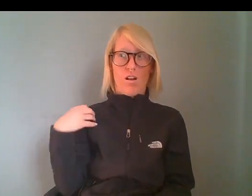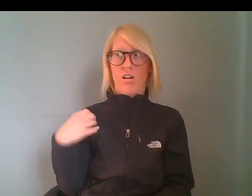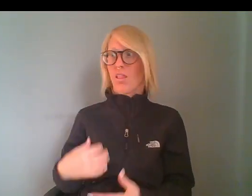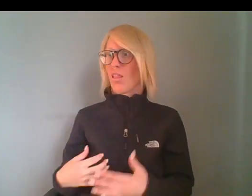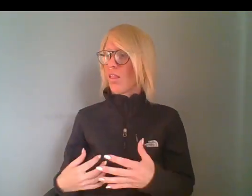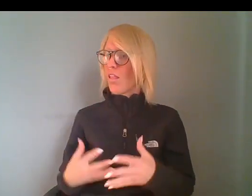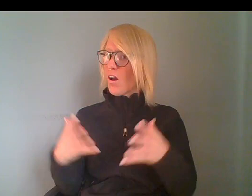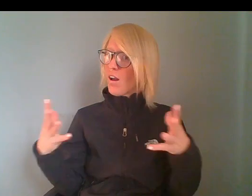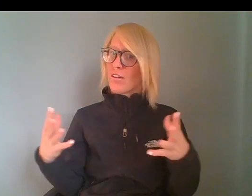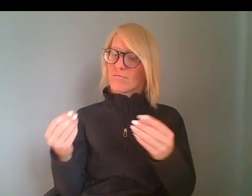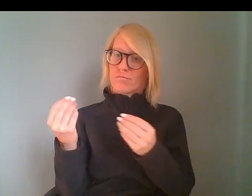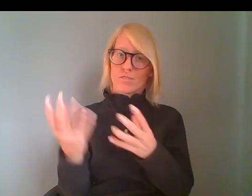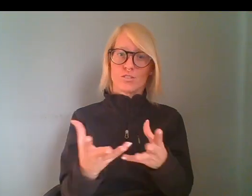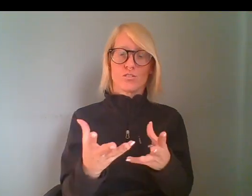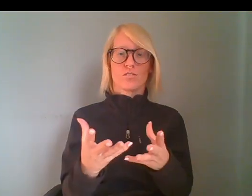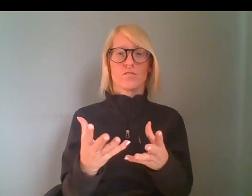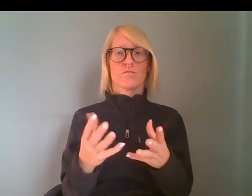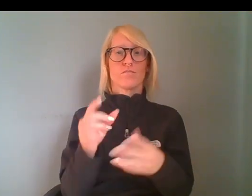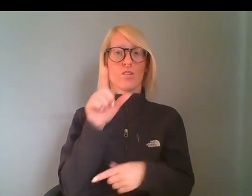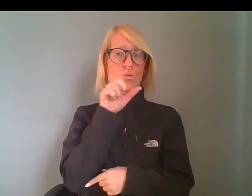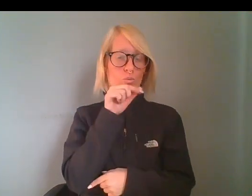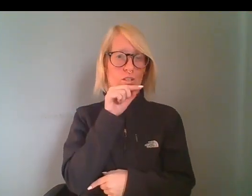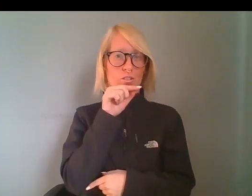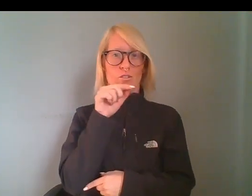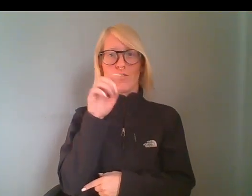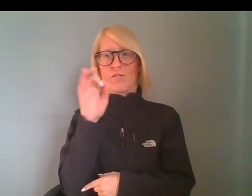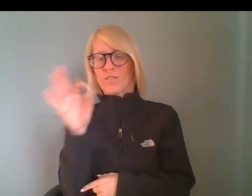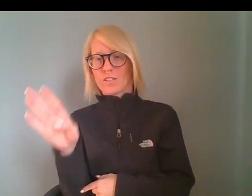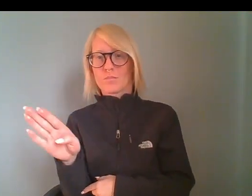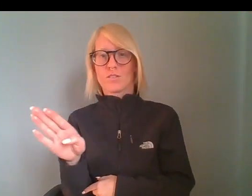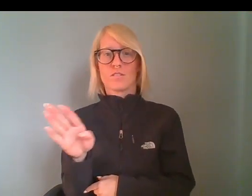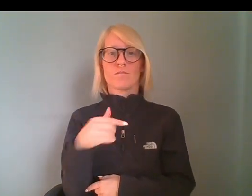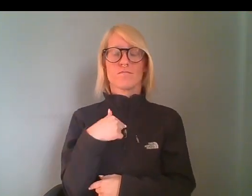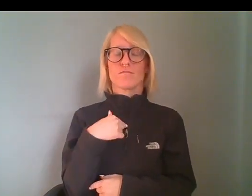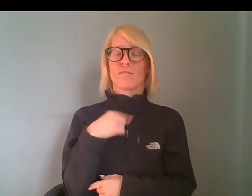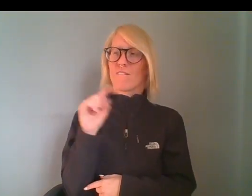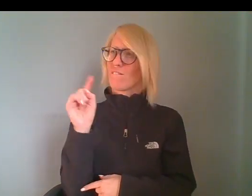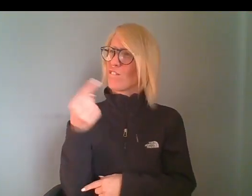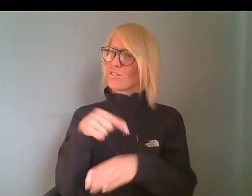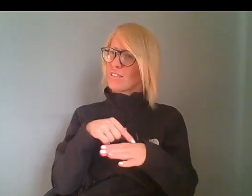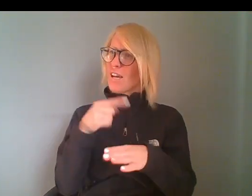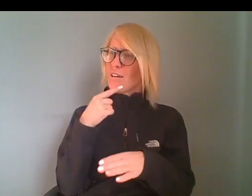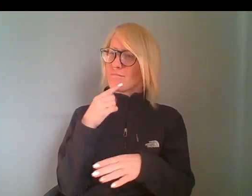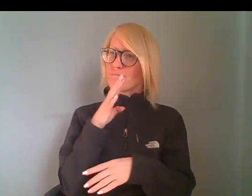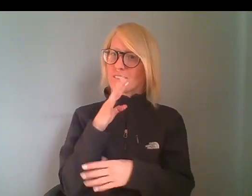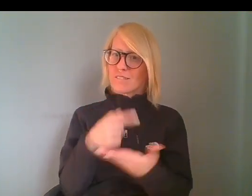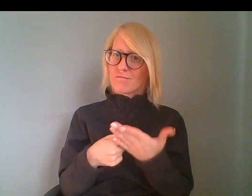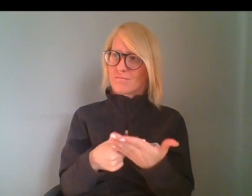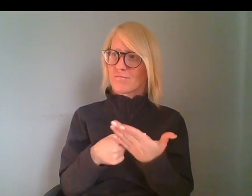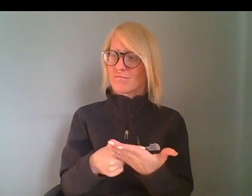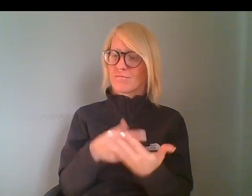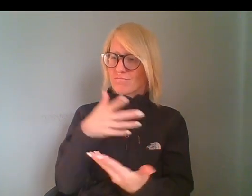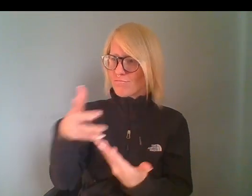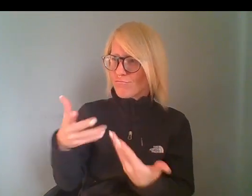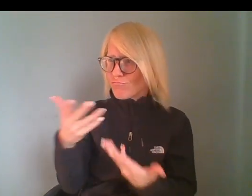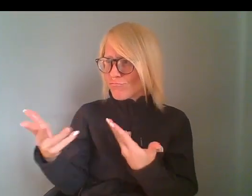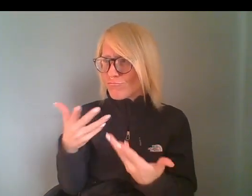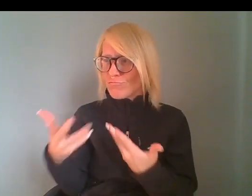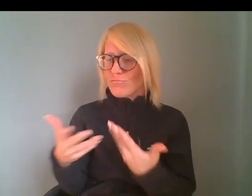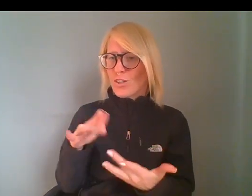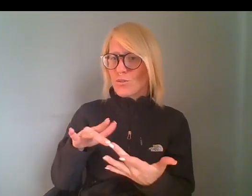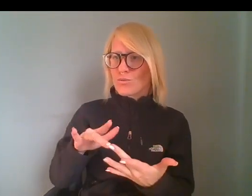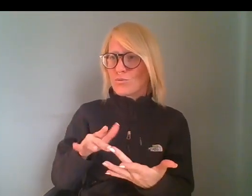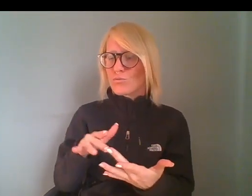off track here, but when I first started talking to him about social media and said, hey, this stuff's kind of cool, I want to get on board with it, can I do this? He had